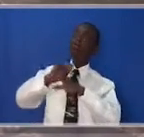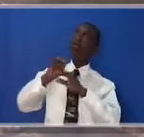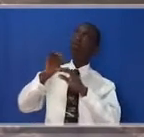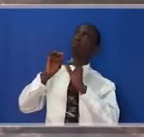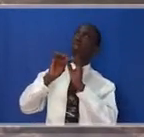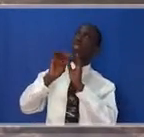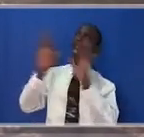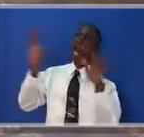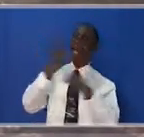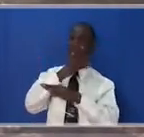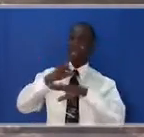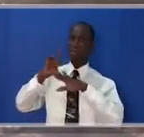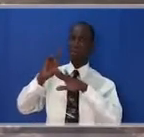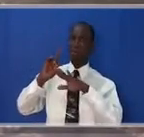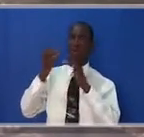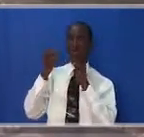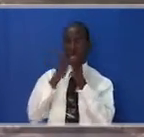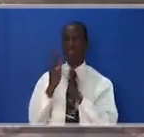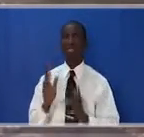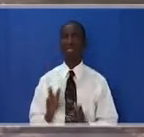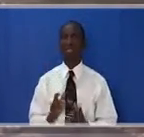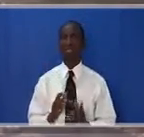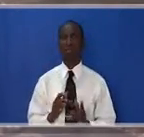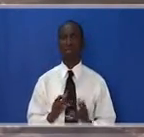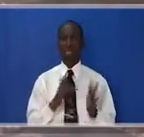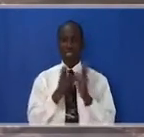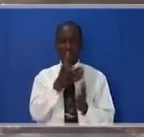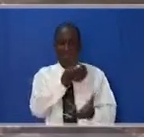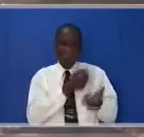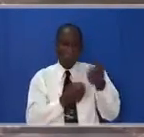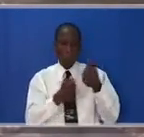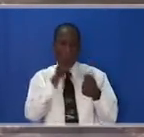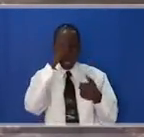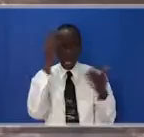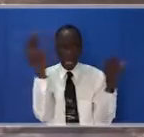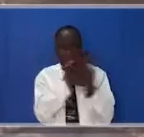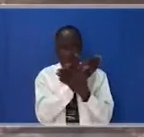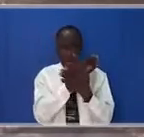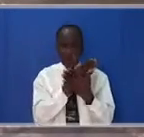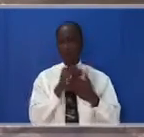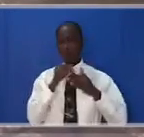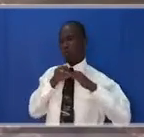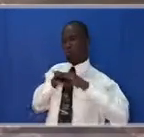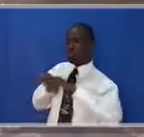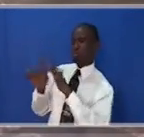so to me I say the Abba ne doba no ahinim and no it take place at the Abba Maya